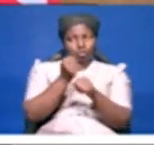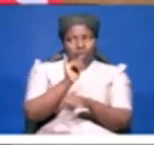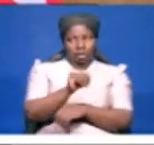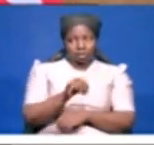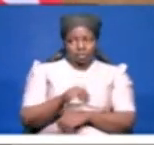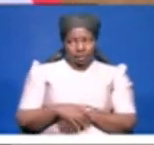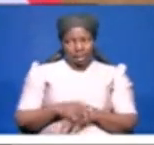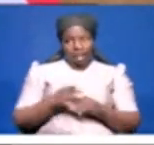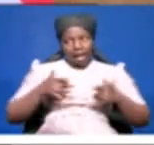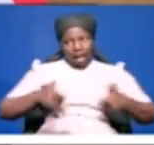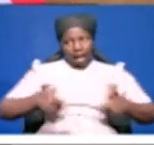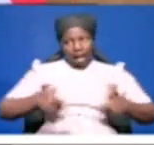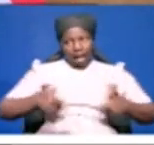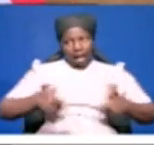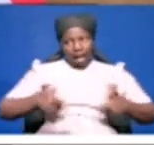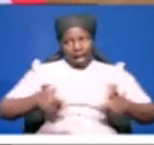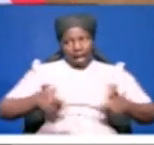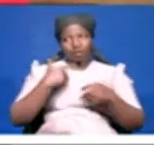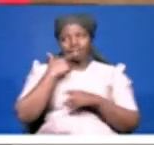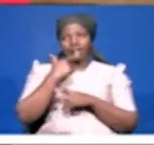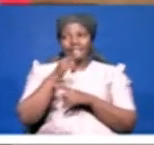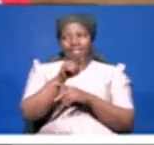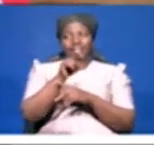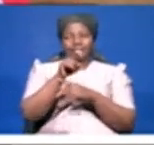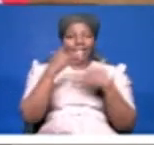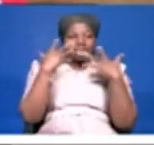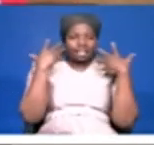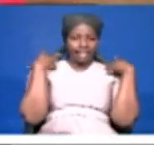let me say that this exercise